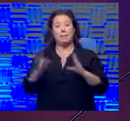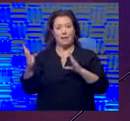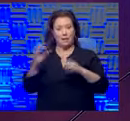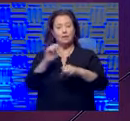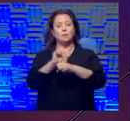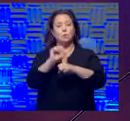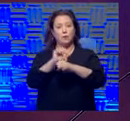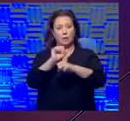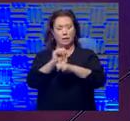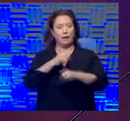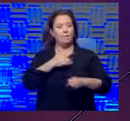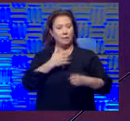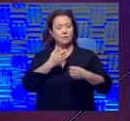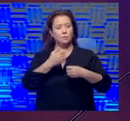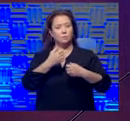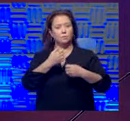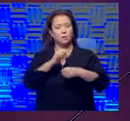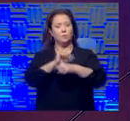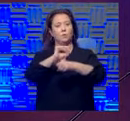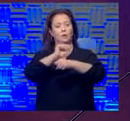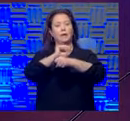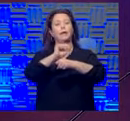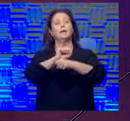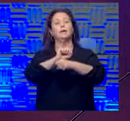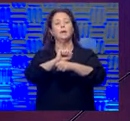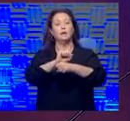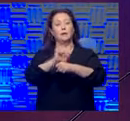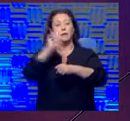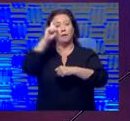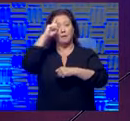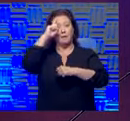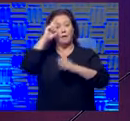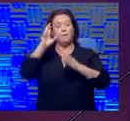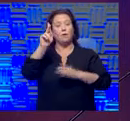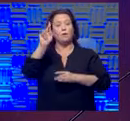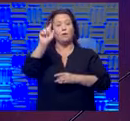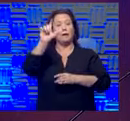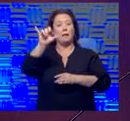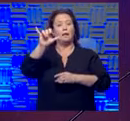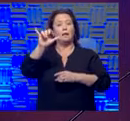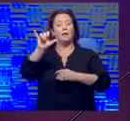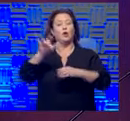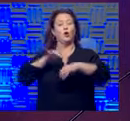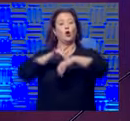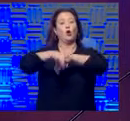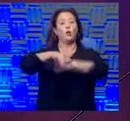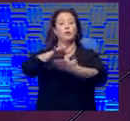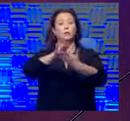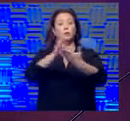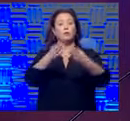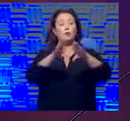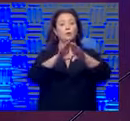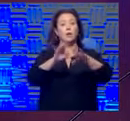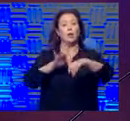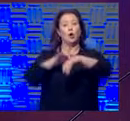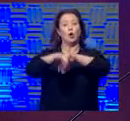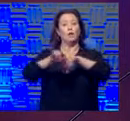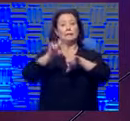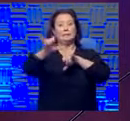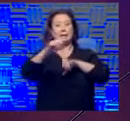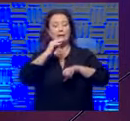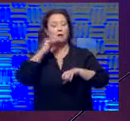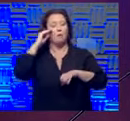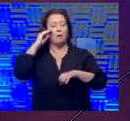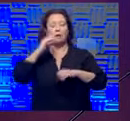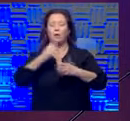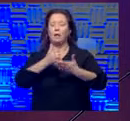I feel. I think that the fact that Governor Kelly did the early school closures and the early stay-at-home orders all the difference. bent the